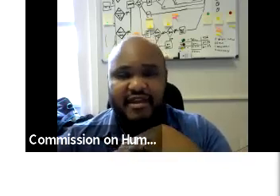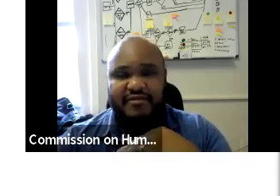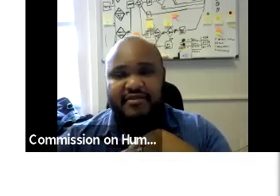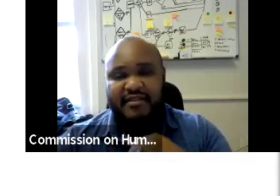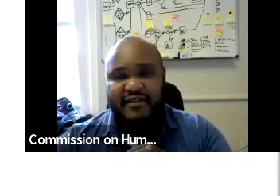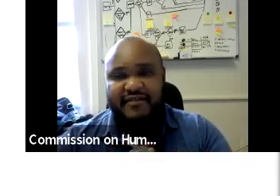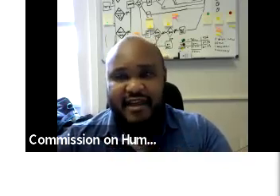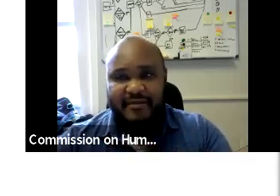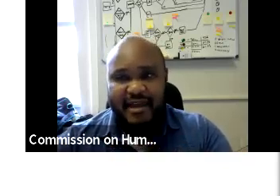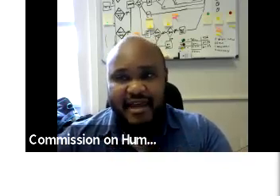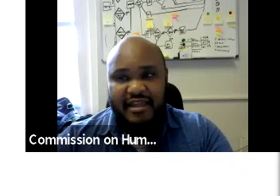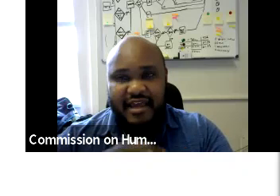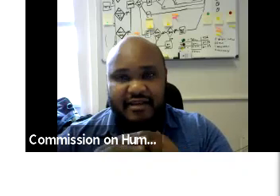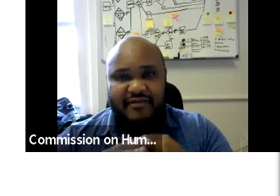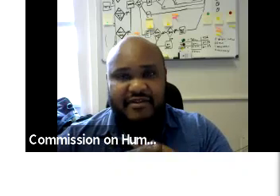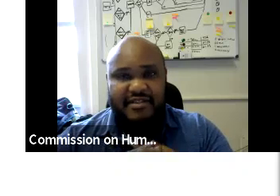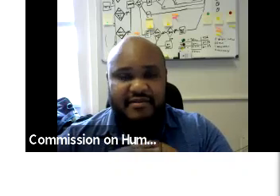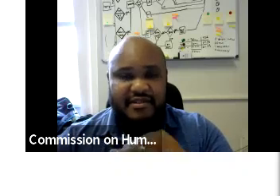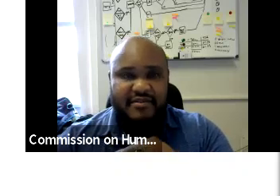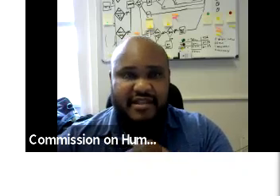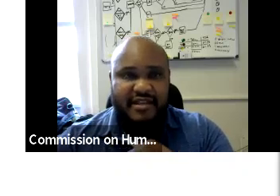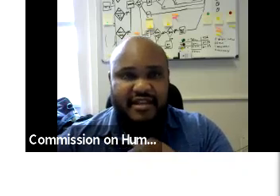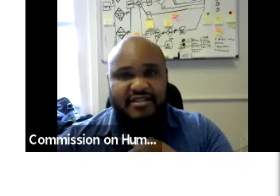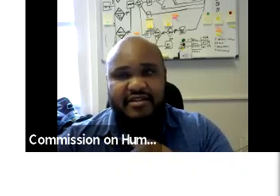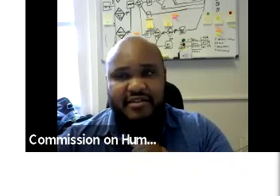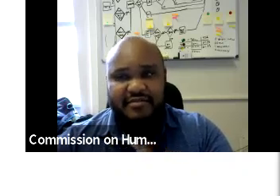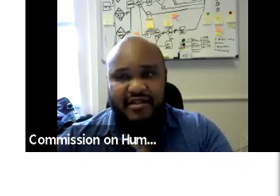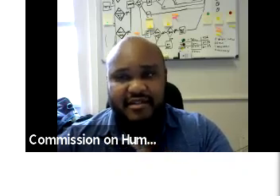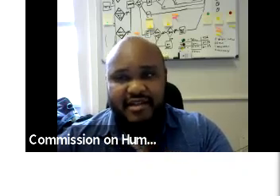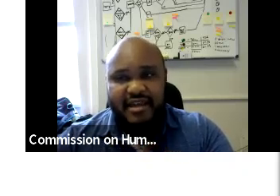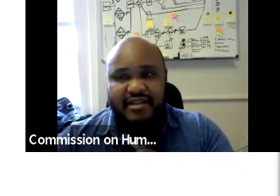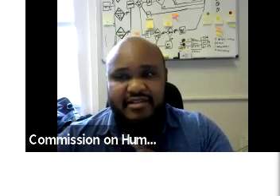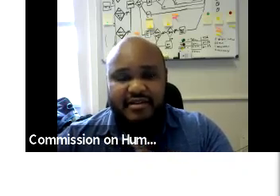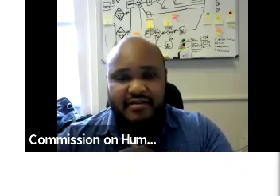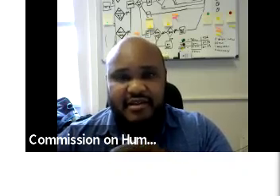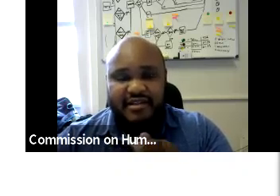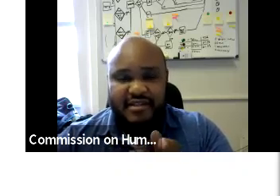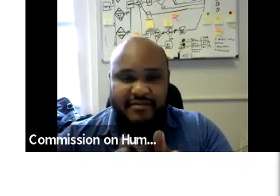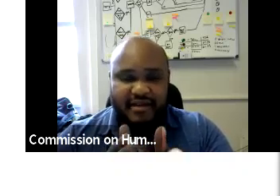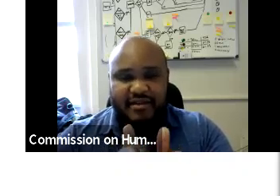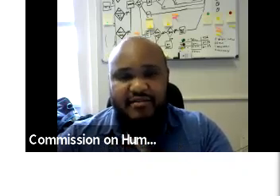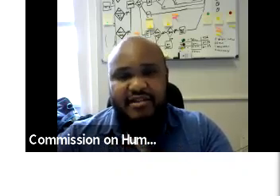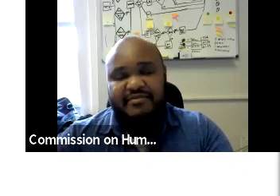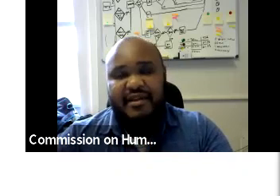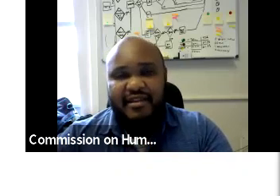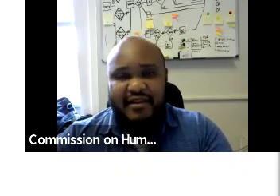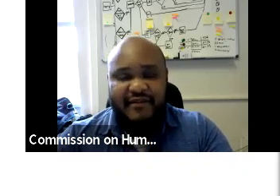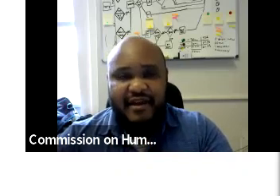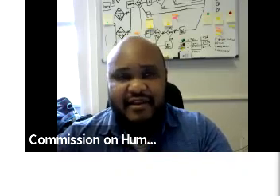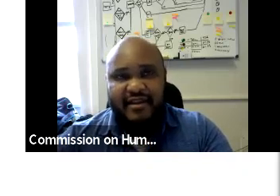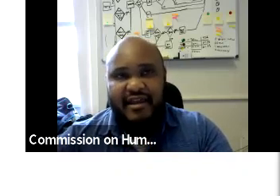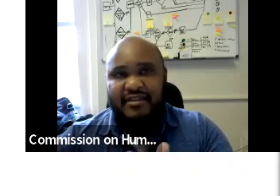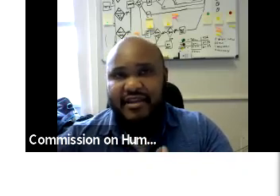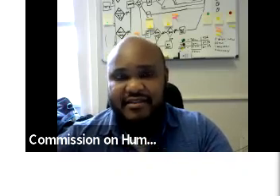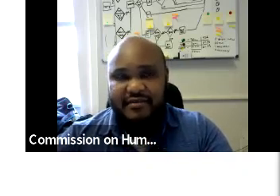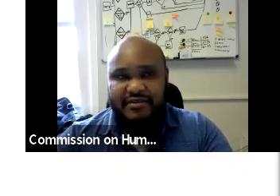stable throughout the lifetime. That refers to both gender identity and gender expression. So somebody who is male